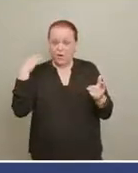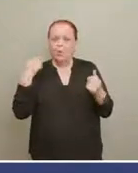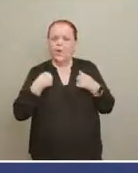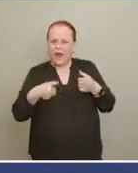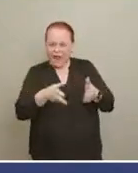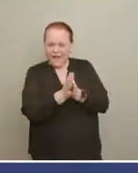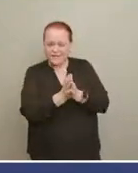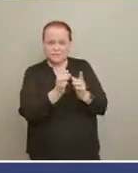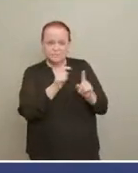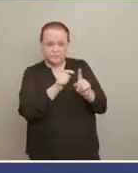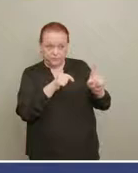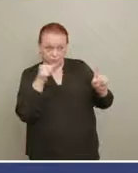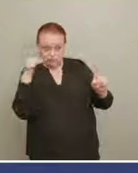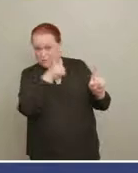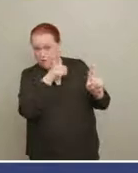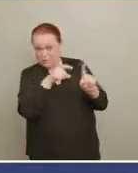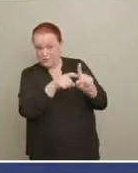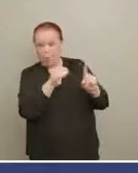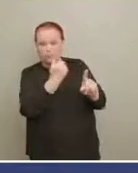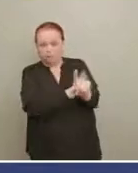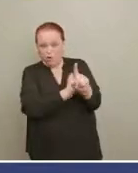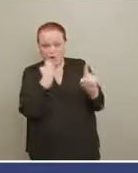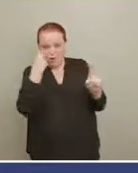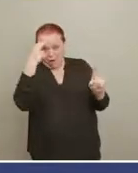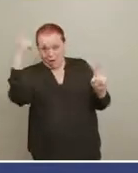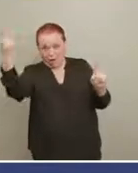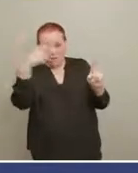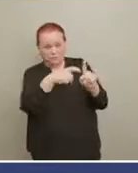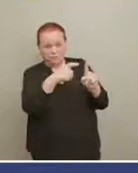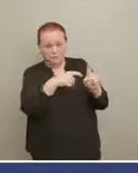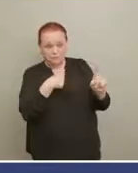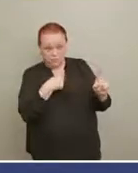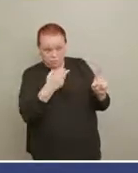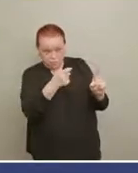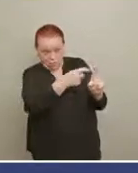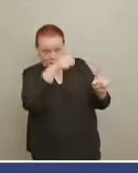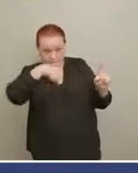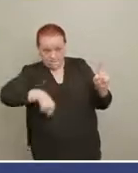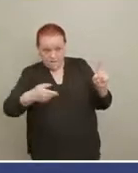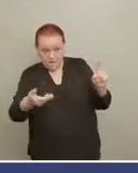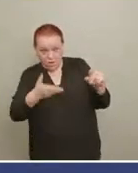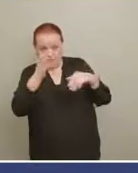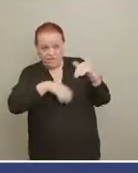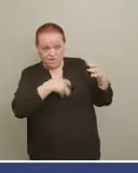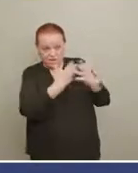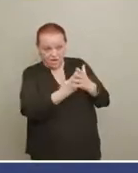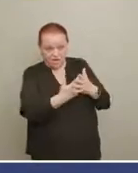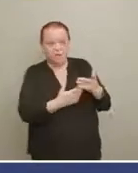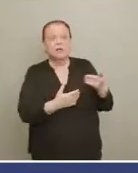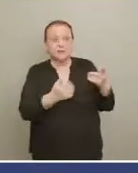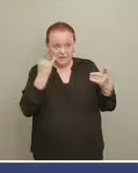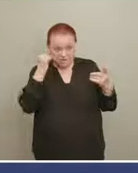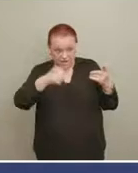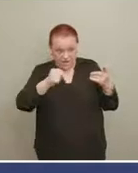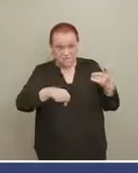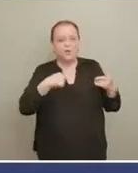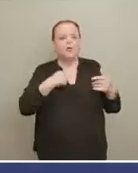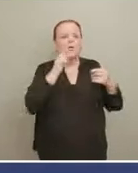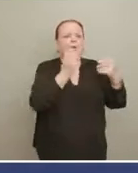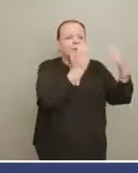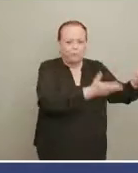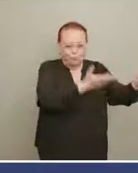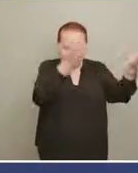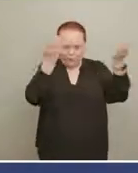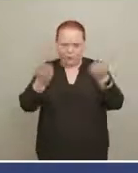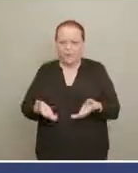a sobering station where you get resources? If the answer is yes, we'll take them down here voluntarily. We'll meet at the Sally Port here. We'll give them a brief synopsis of